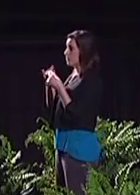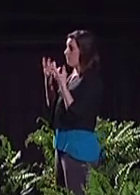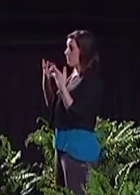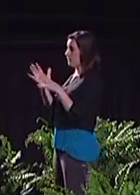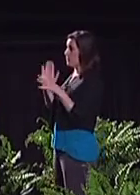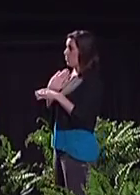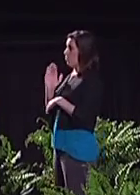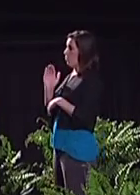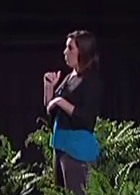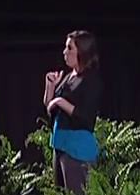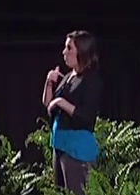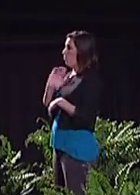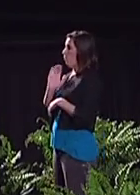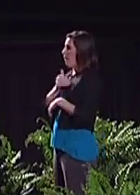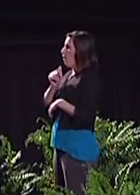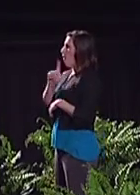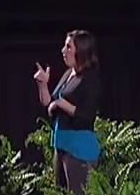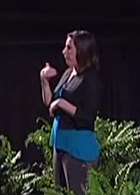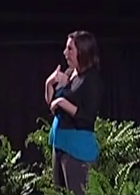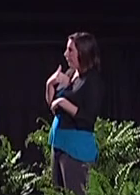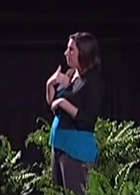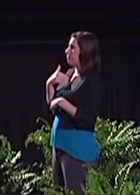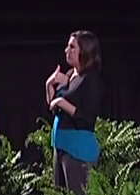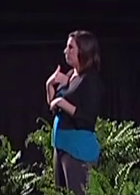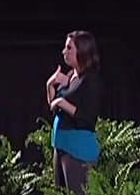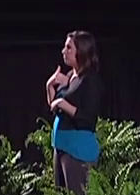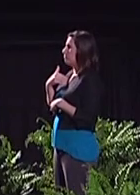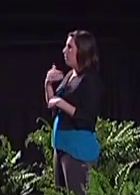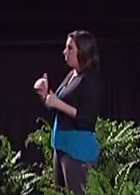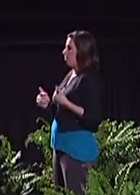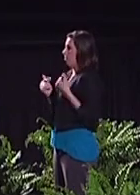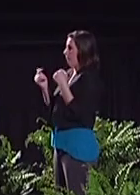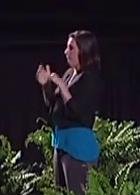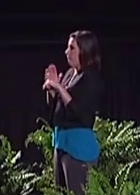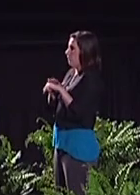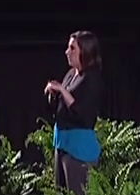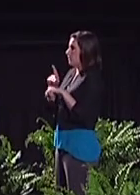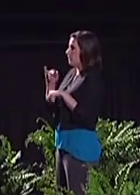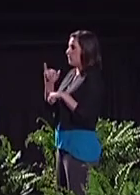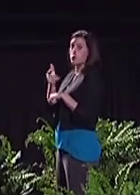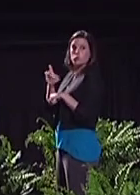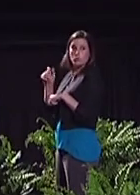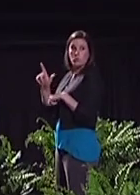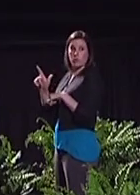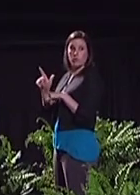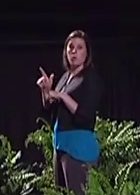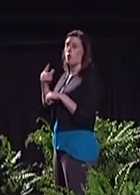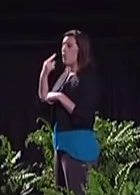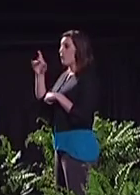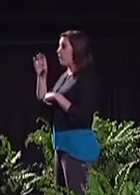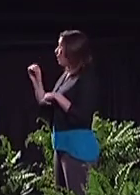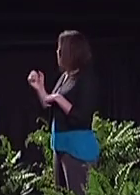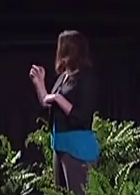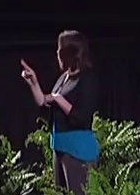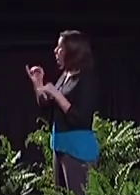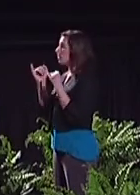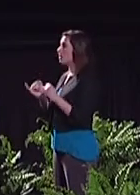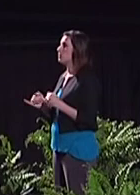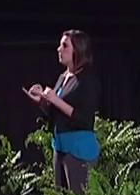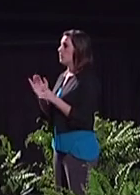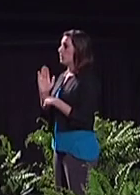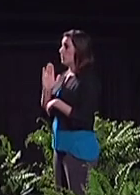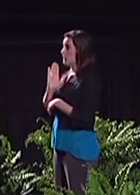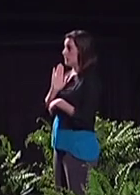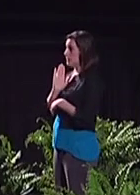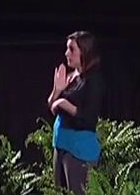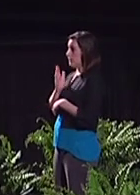footprints. It's part of our digital shadows. And so the question becomes, as a company or as an individual, is my individual digital stamp going